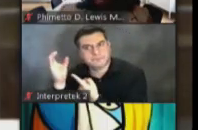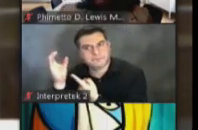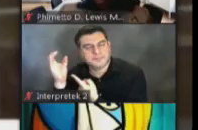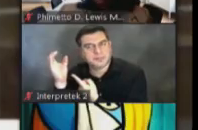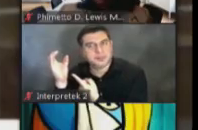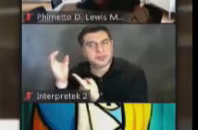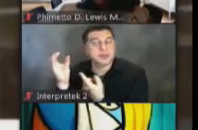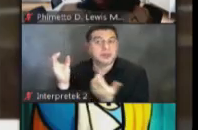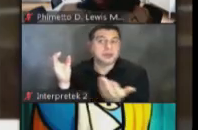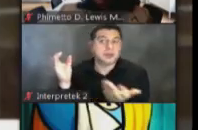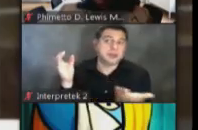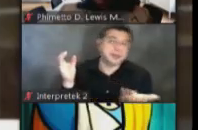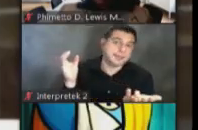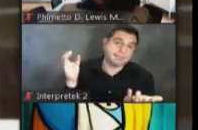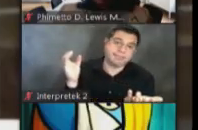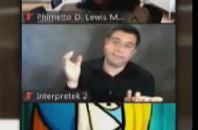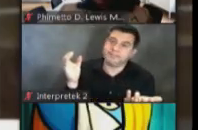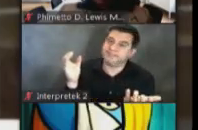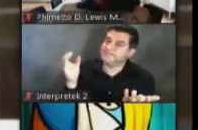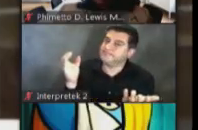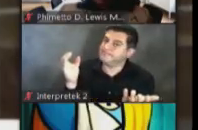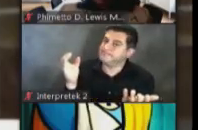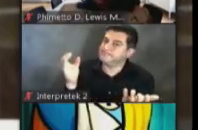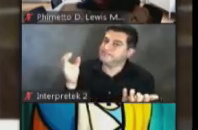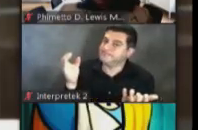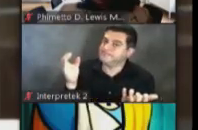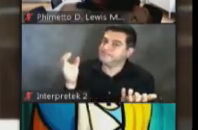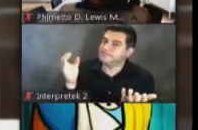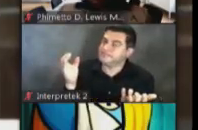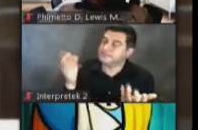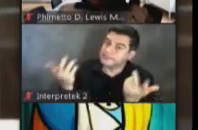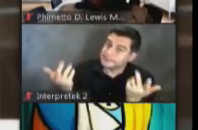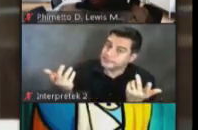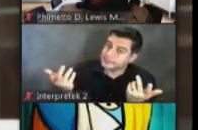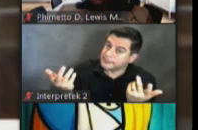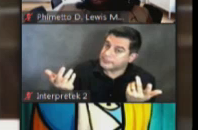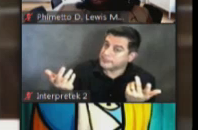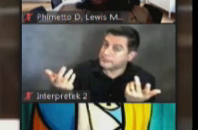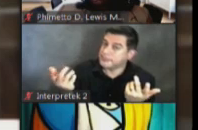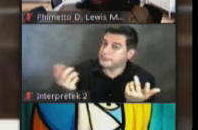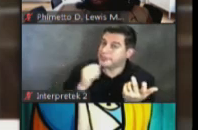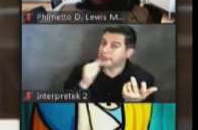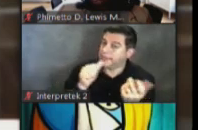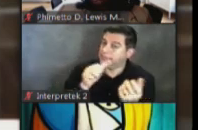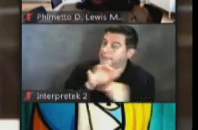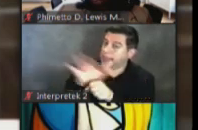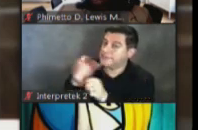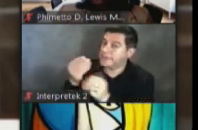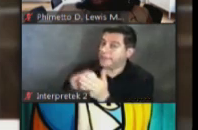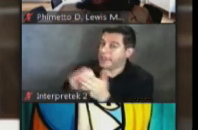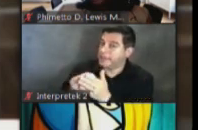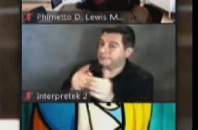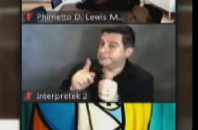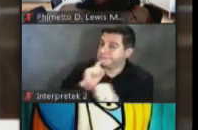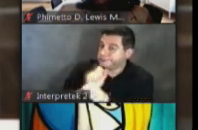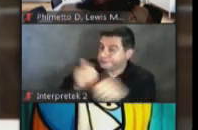staff and within the commission to take a move forward. That was our biggest crutch, was the